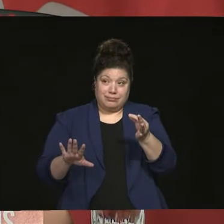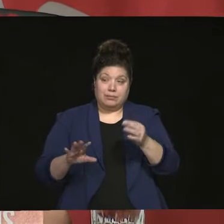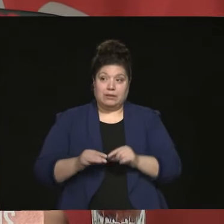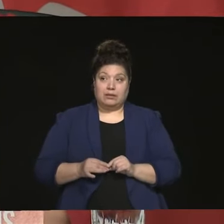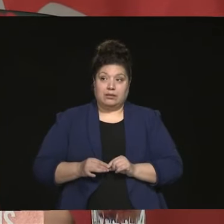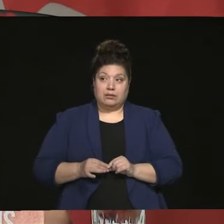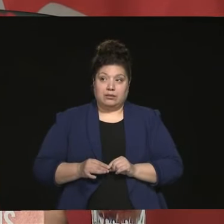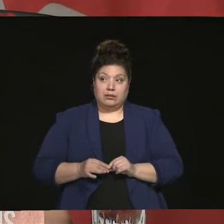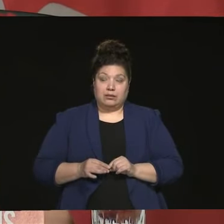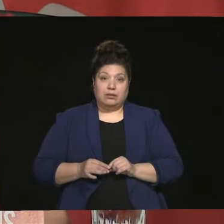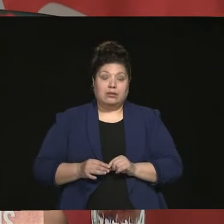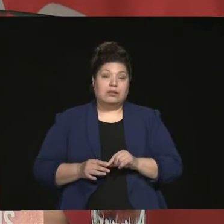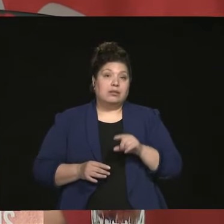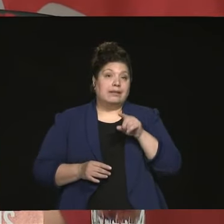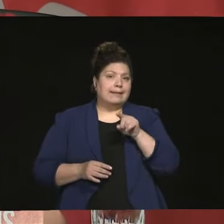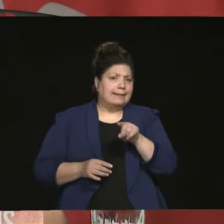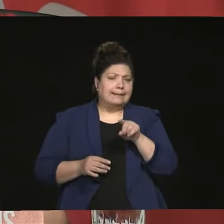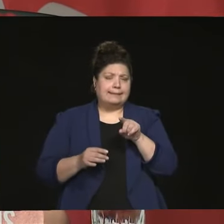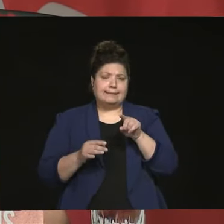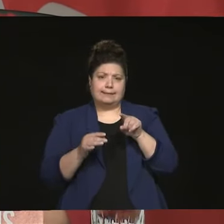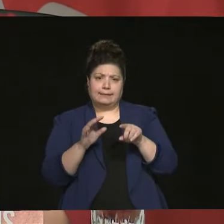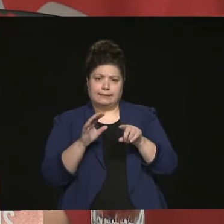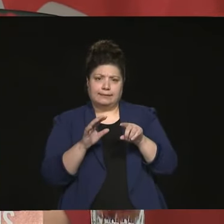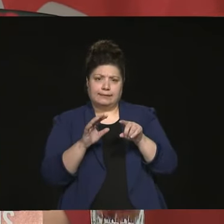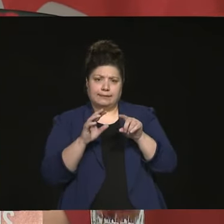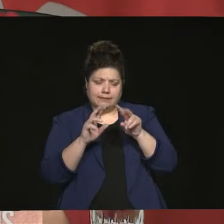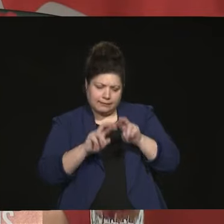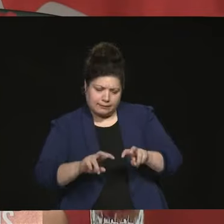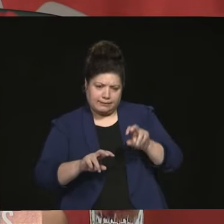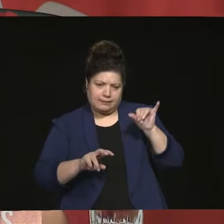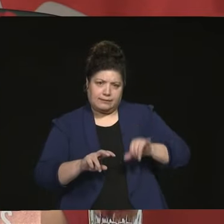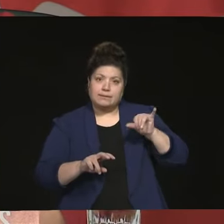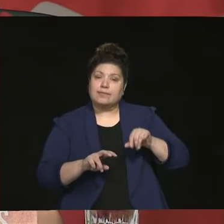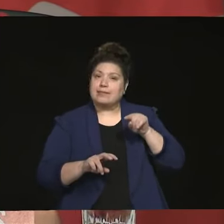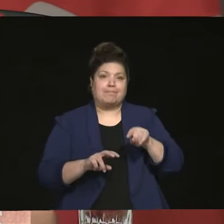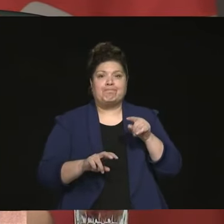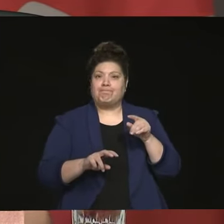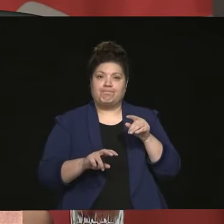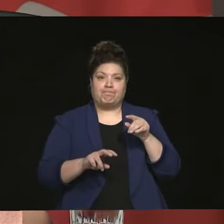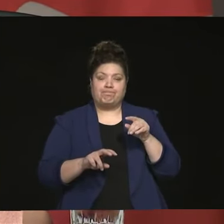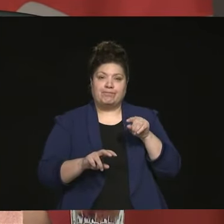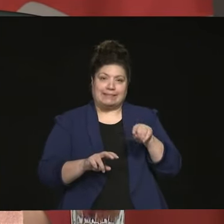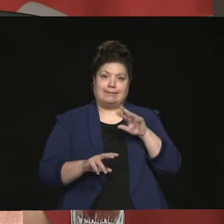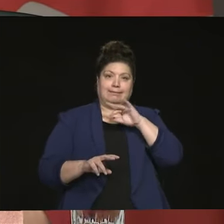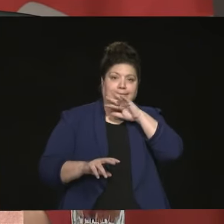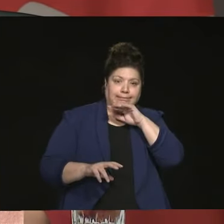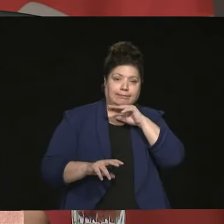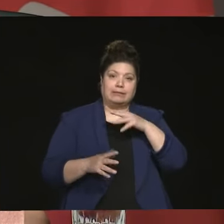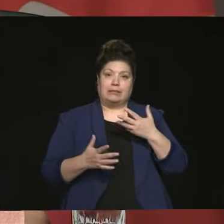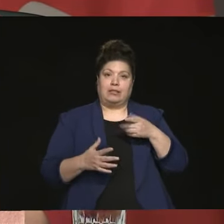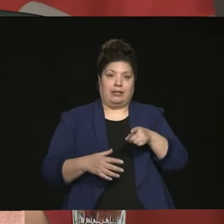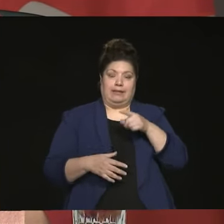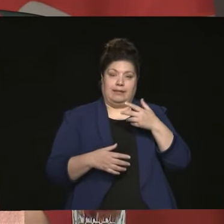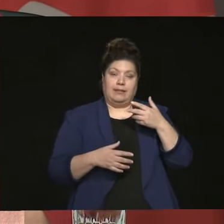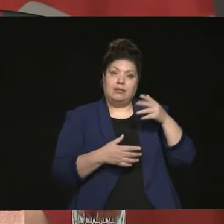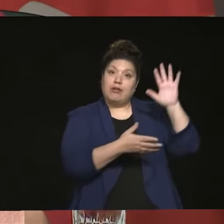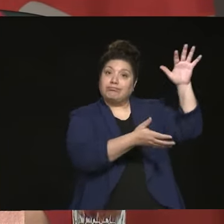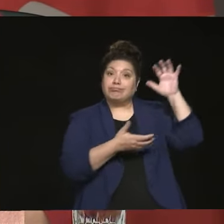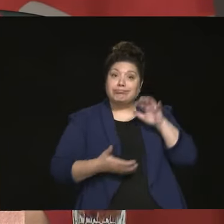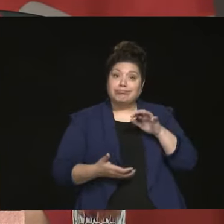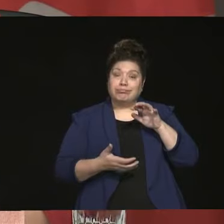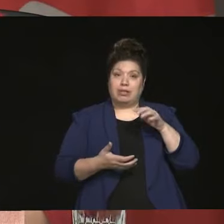discovered that there was les a problem importations de la Chine, with on a imports from travaillé China, très, très we vite worked pendant la fin de very semaine